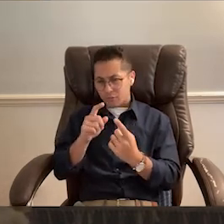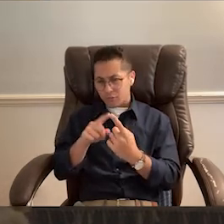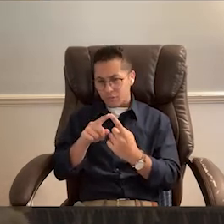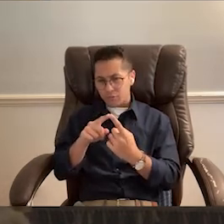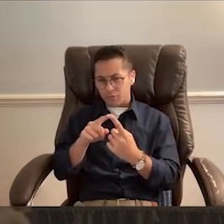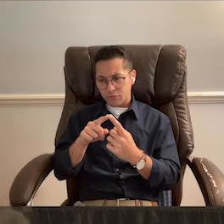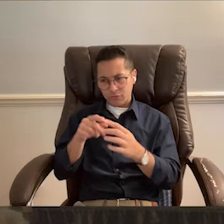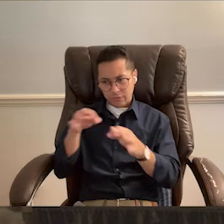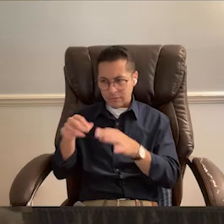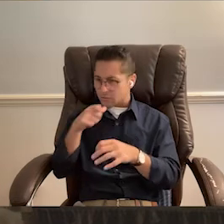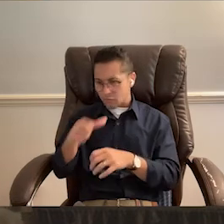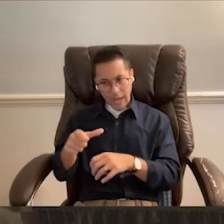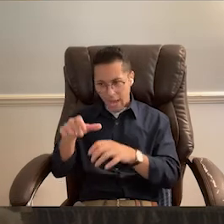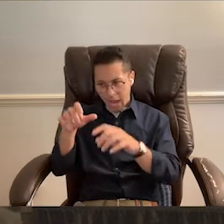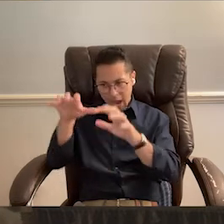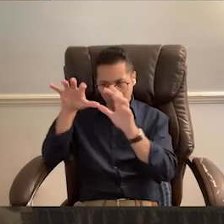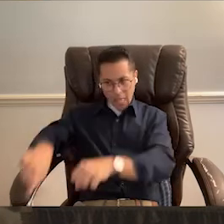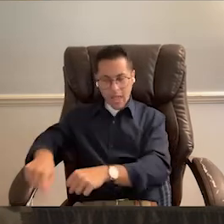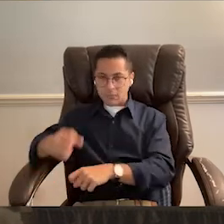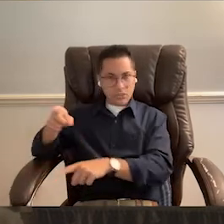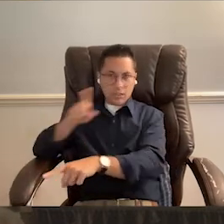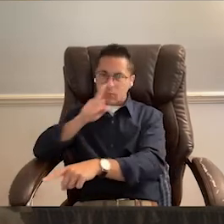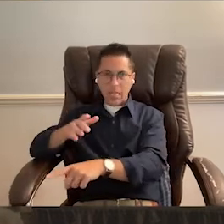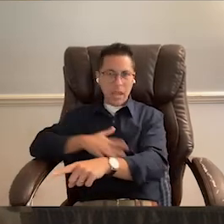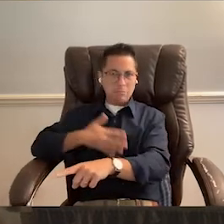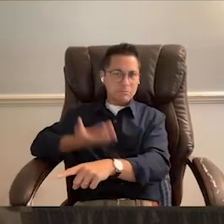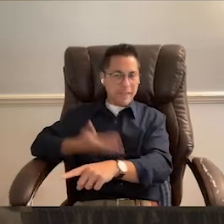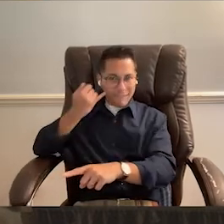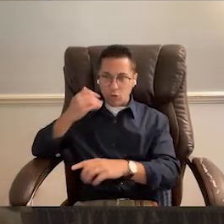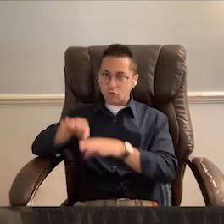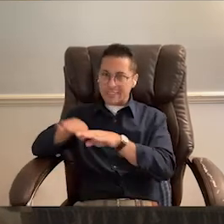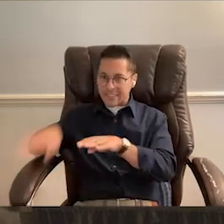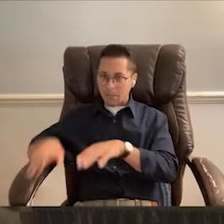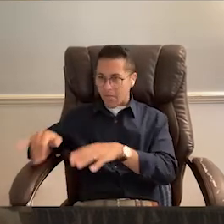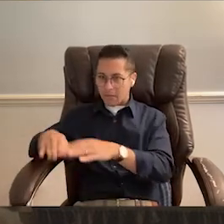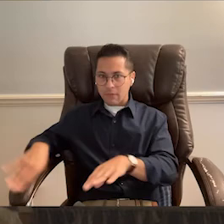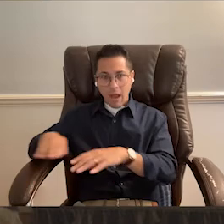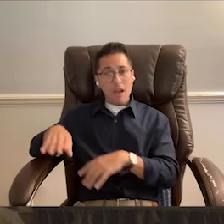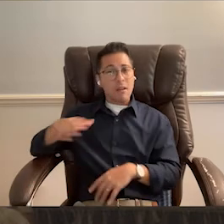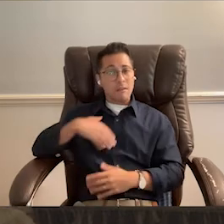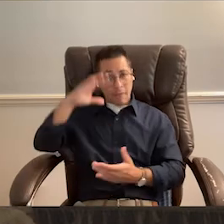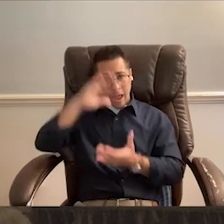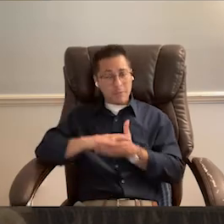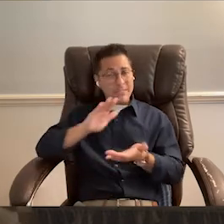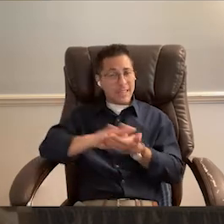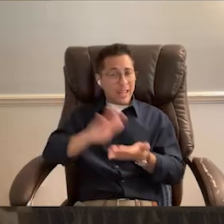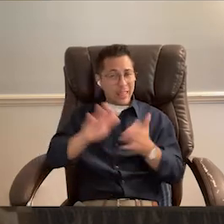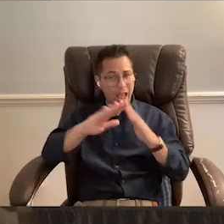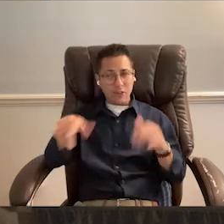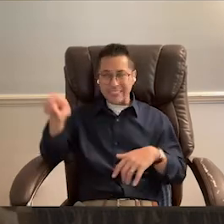addressed how to get her through not claiming the spot. And she gets very upset if you step on the